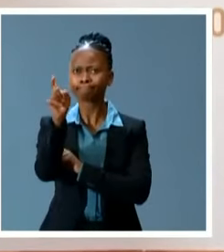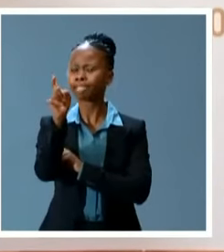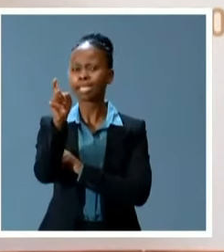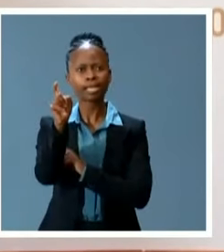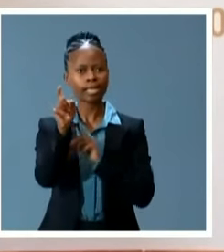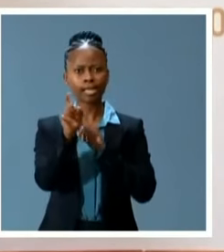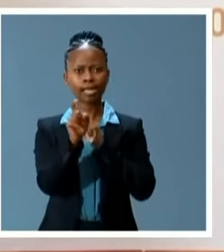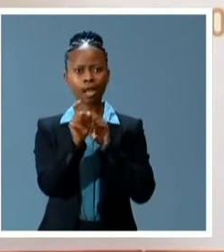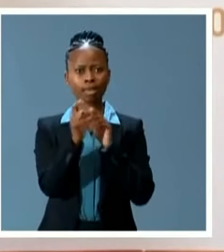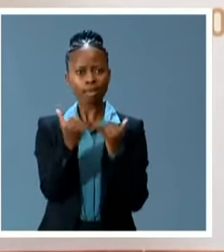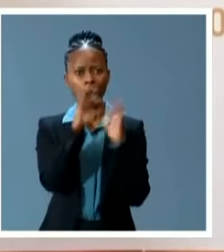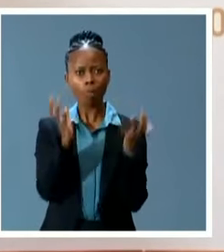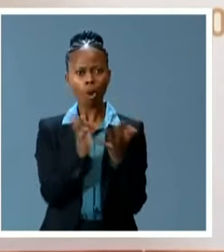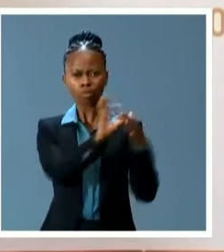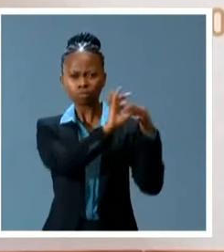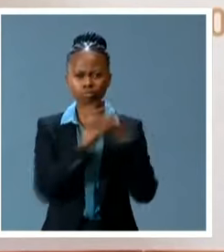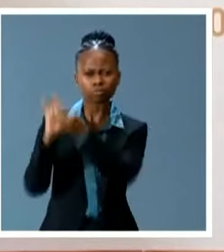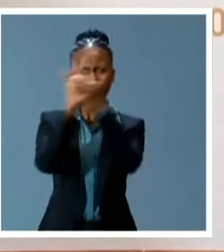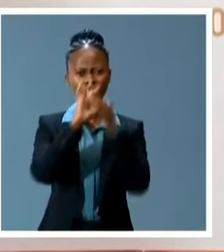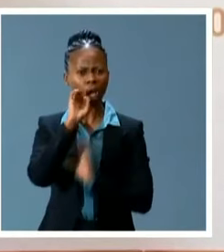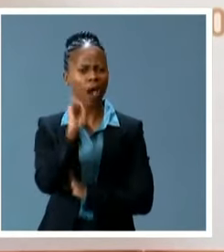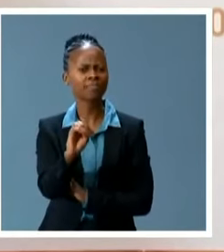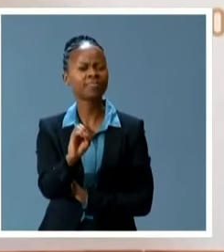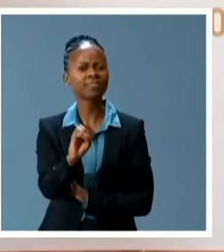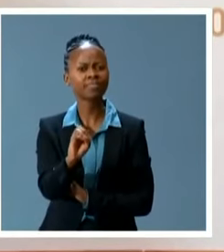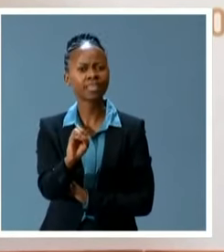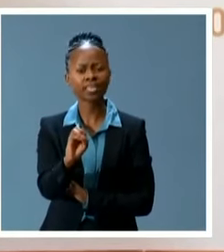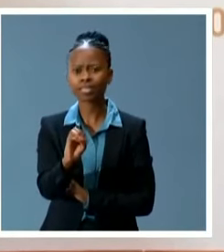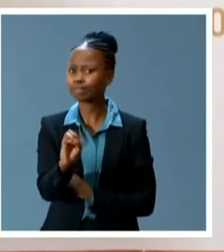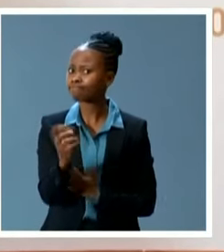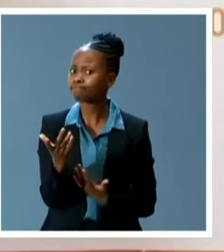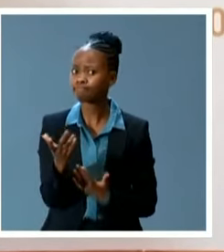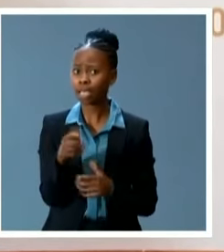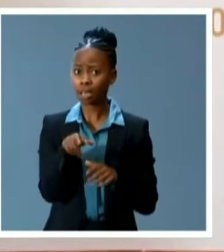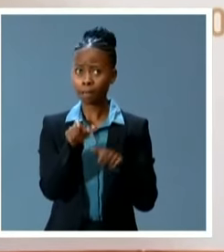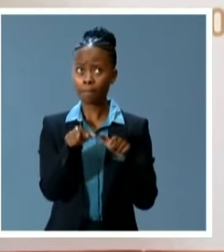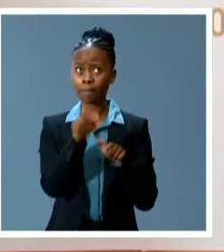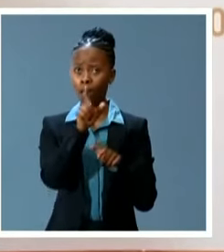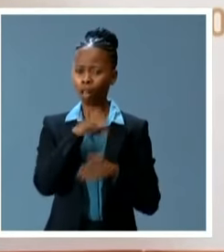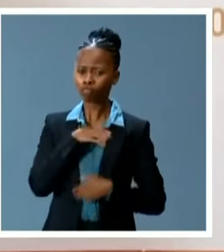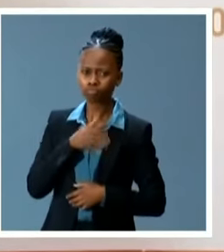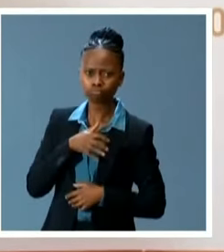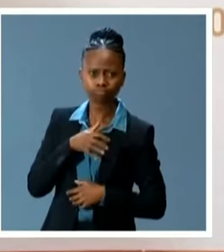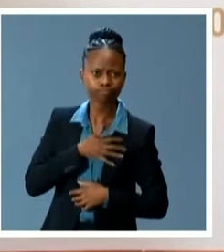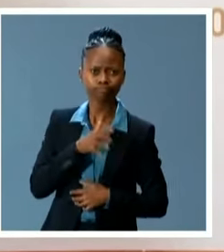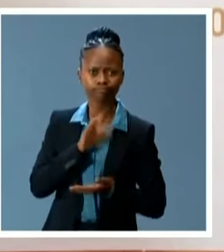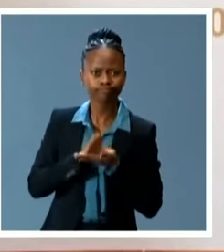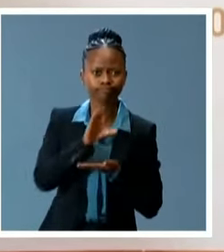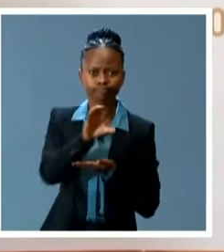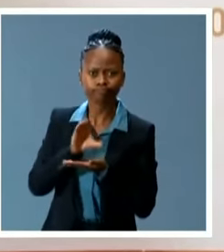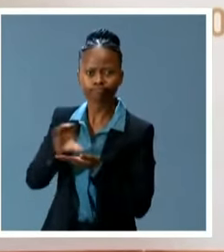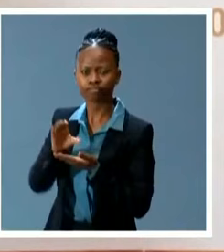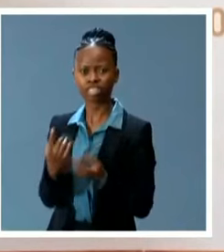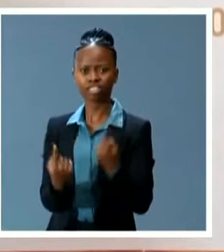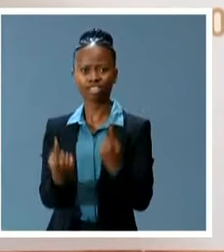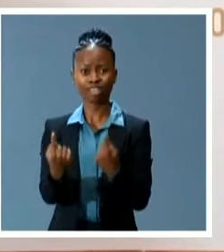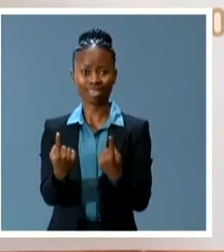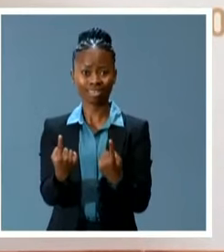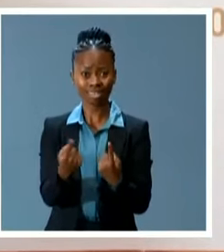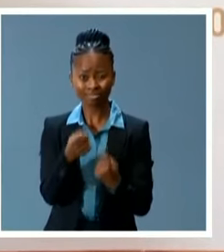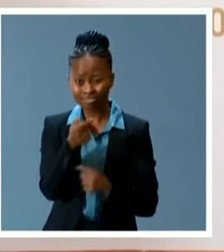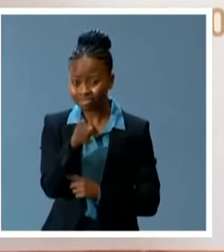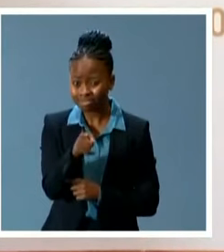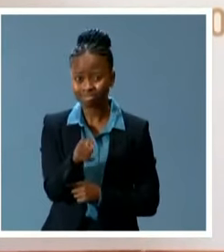goodwill has been on a scale rarely witnessed in modern times. The goodwill and